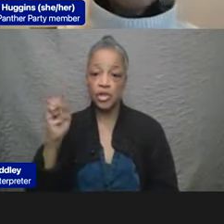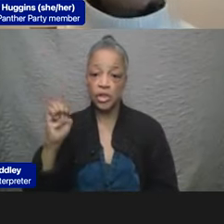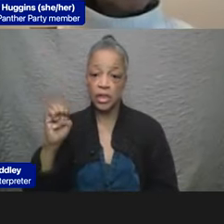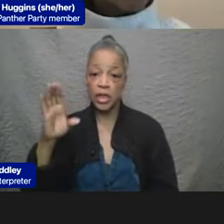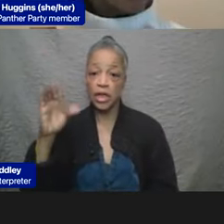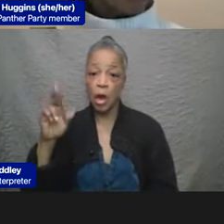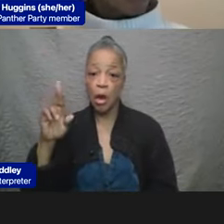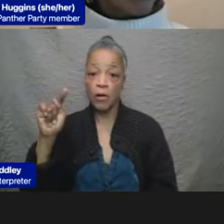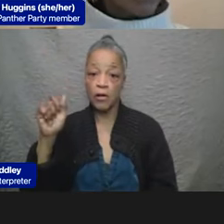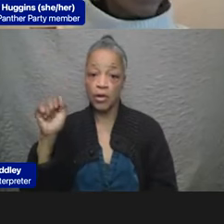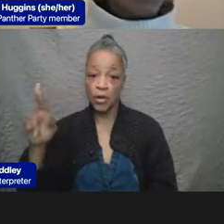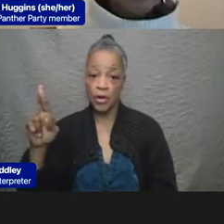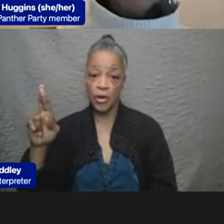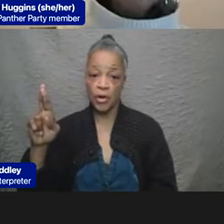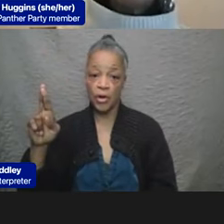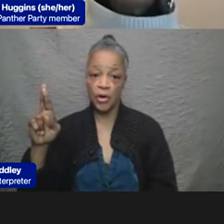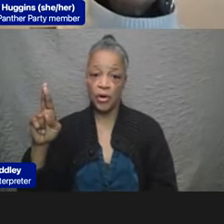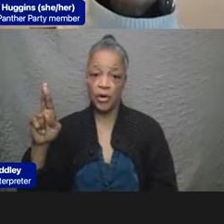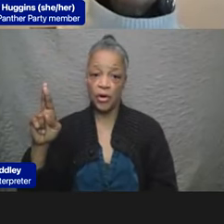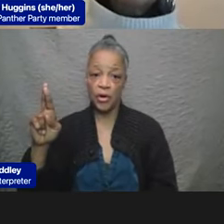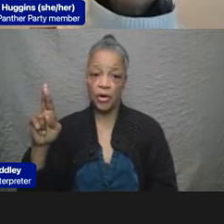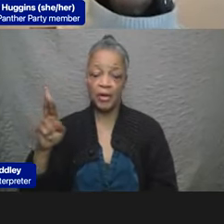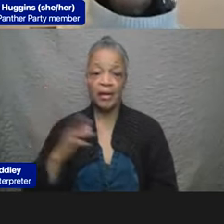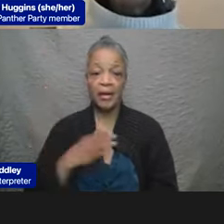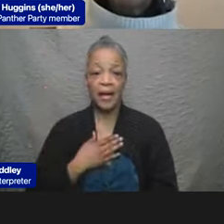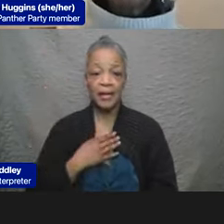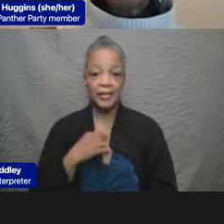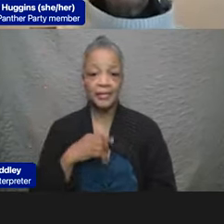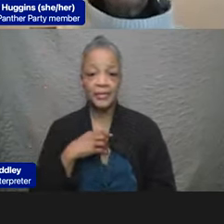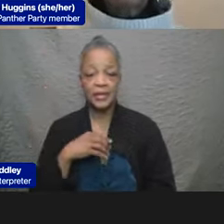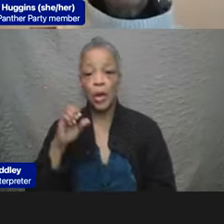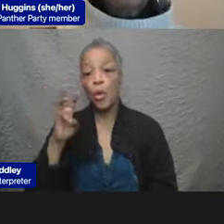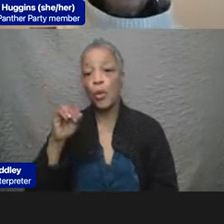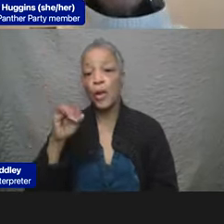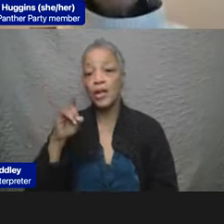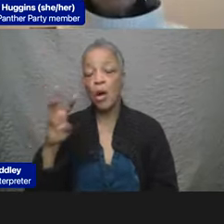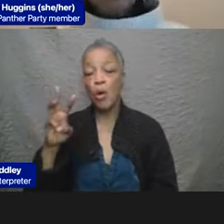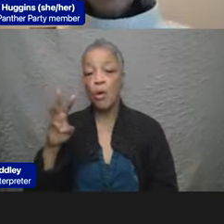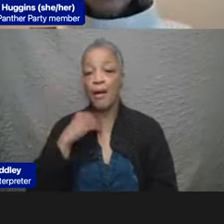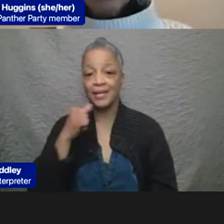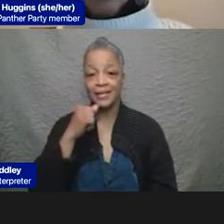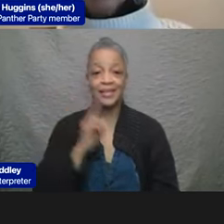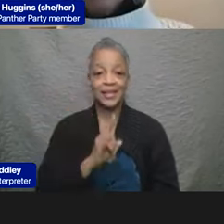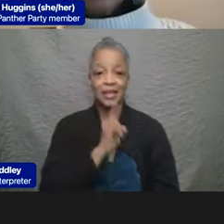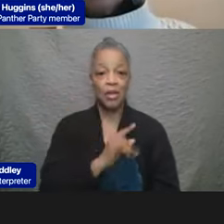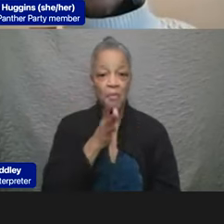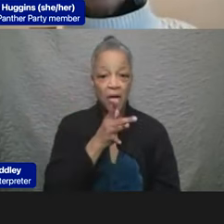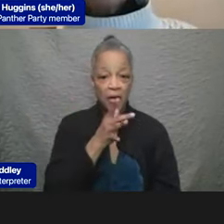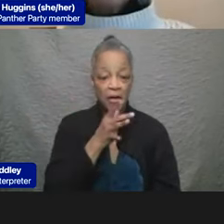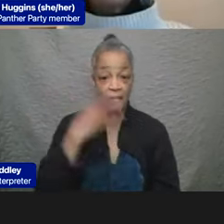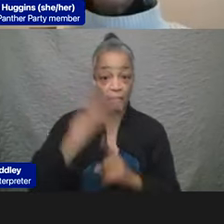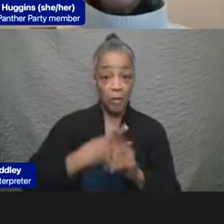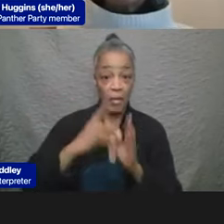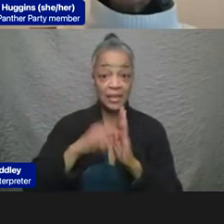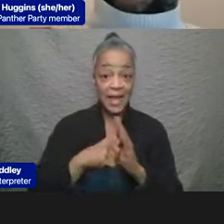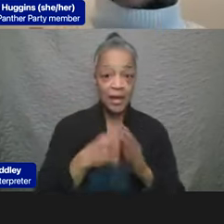leaving me a widow and a single mother. And then 4 months later, I was incarcerated. So